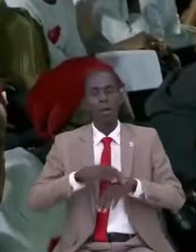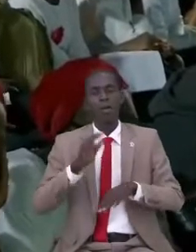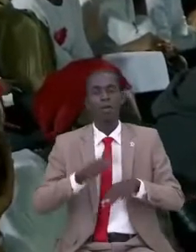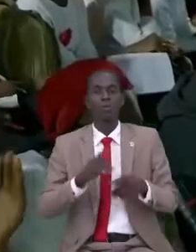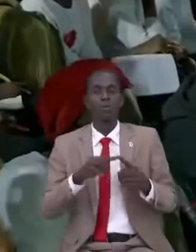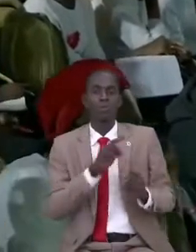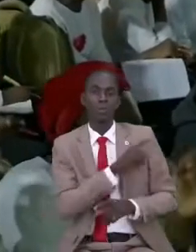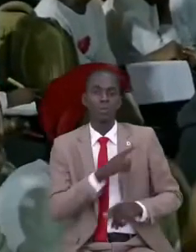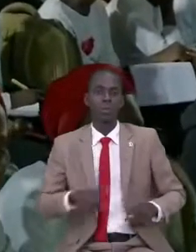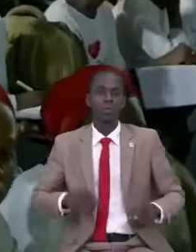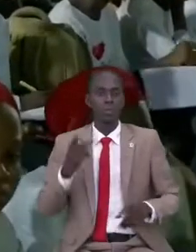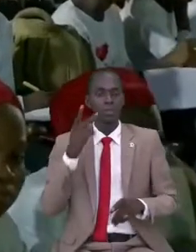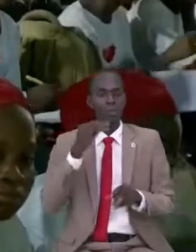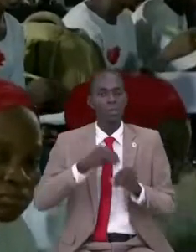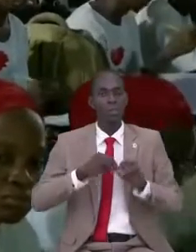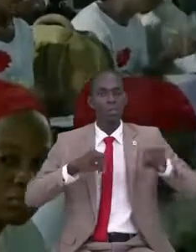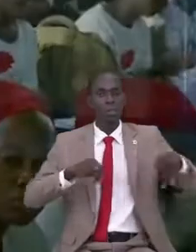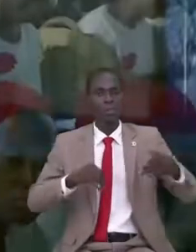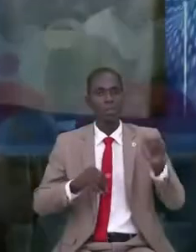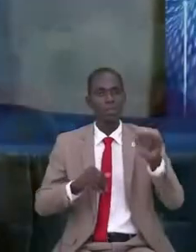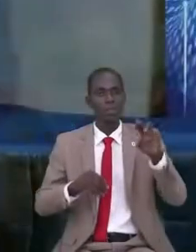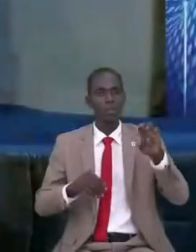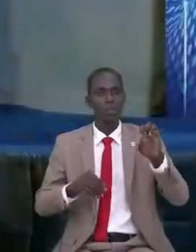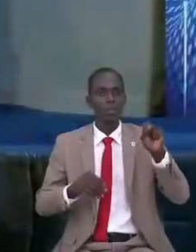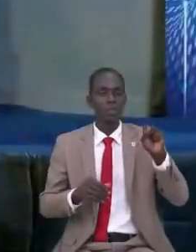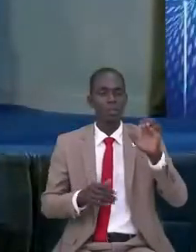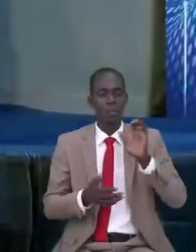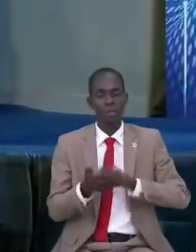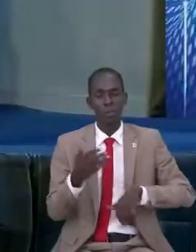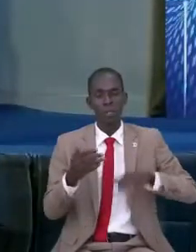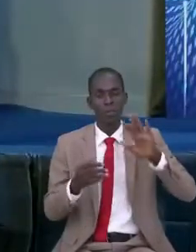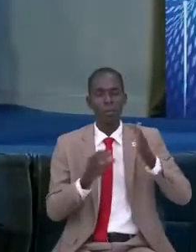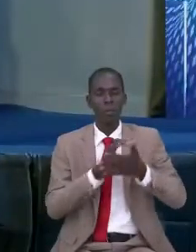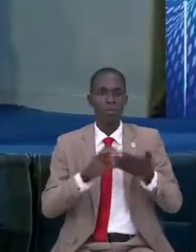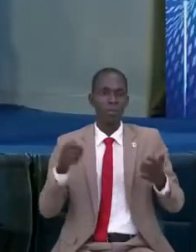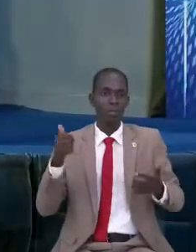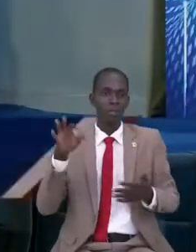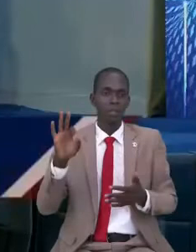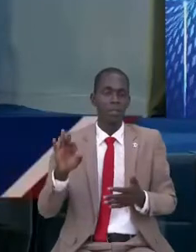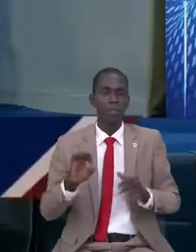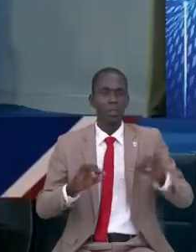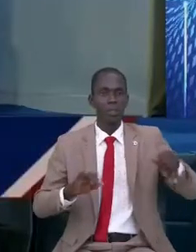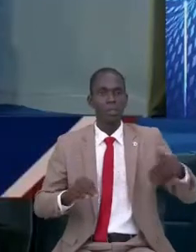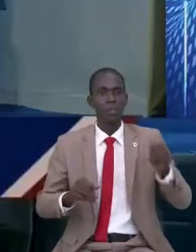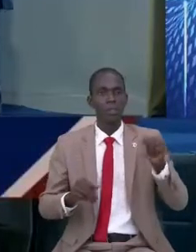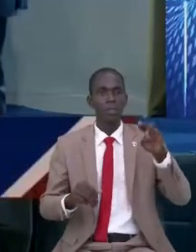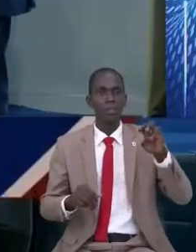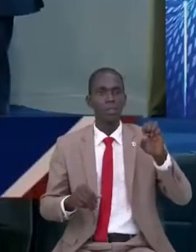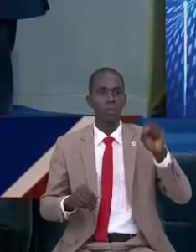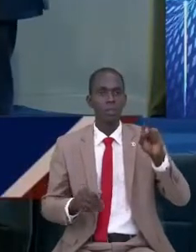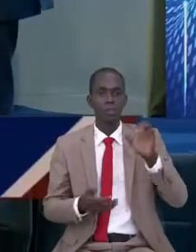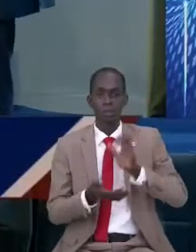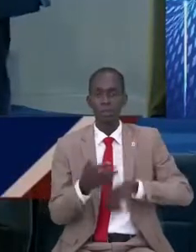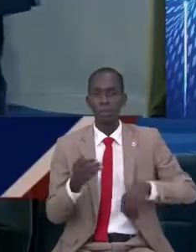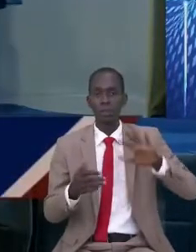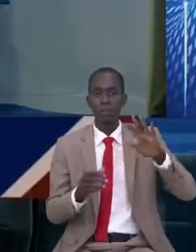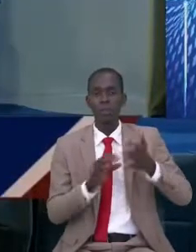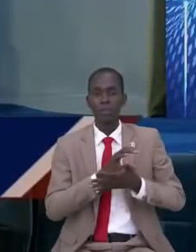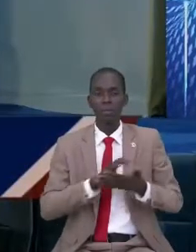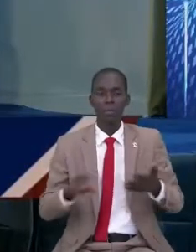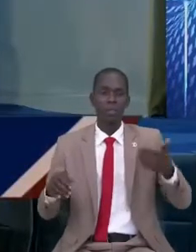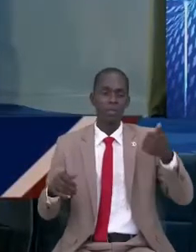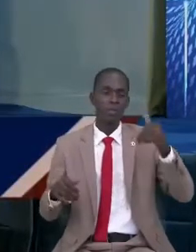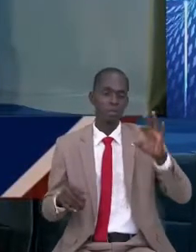at James chapter 5. I'm reading from verse 19. James chapter 5, reading from